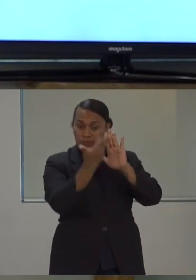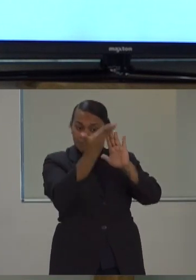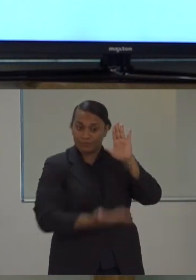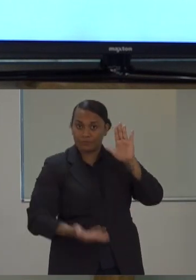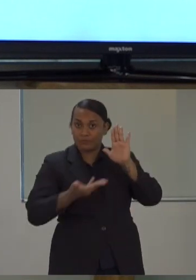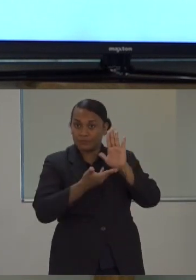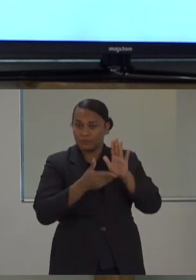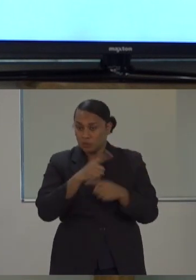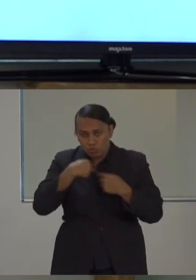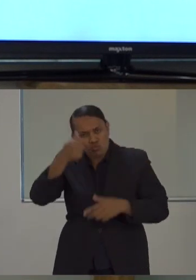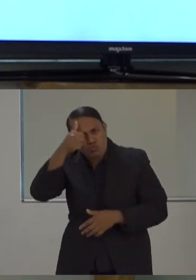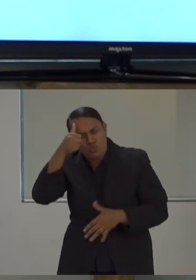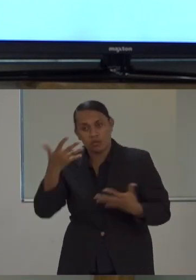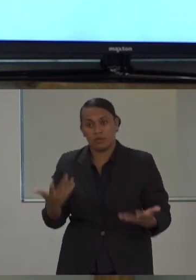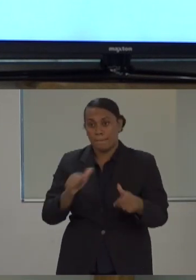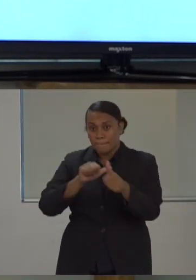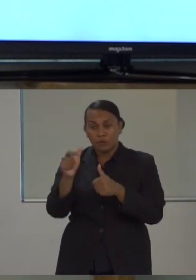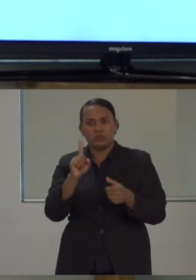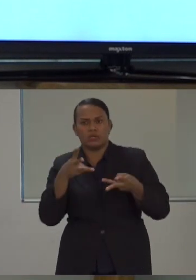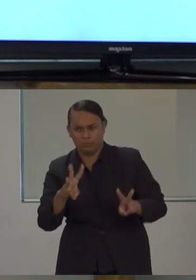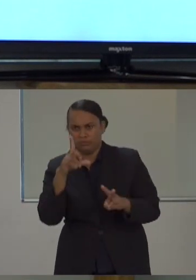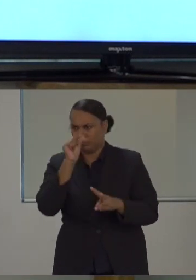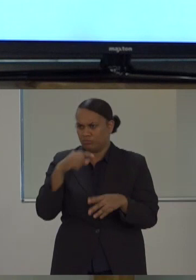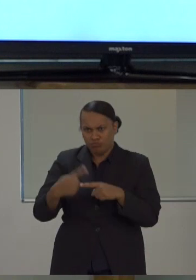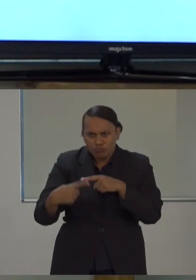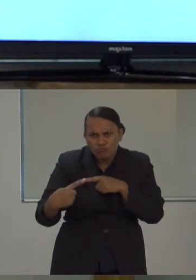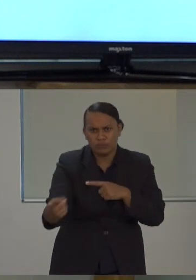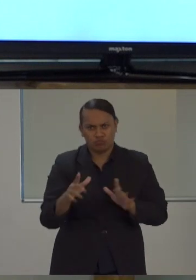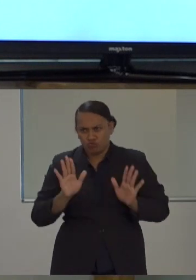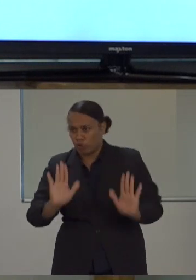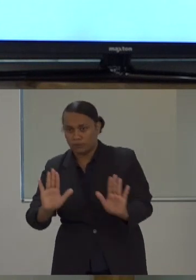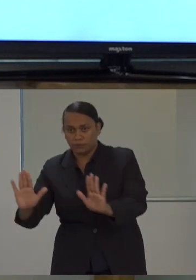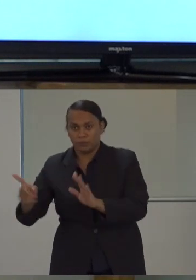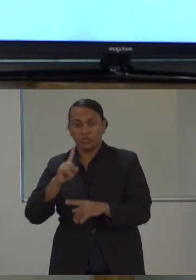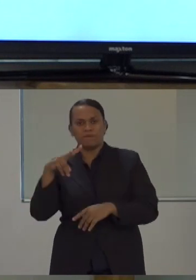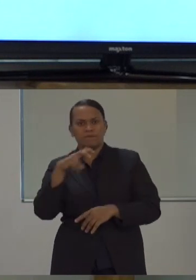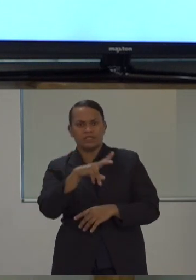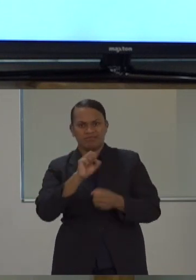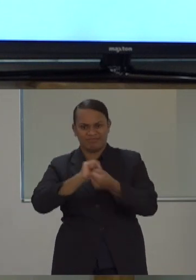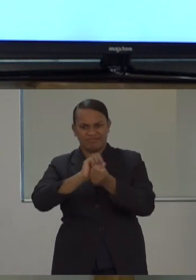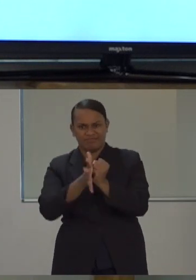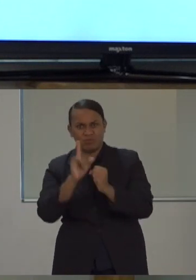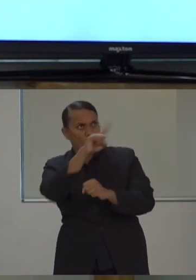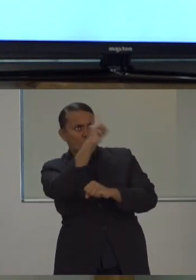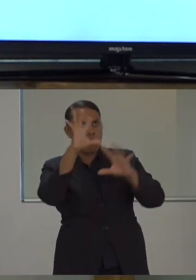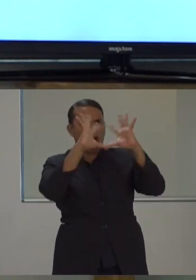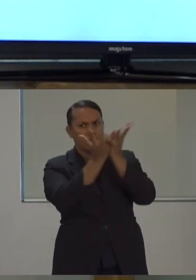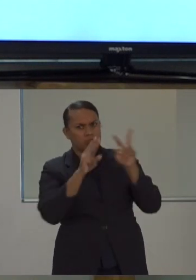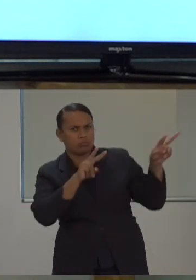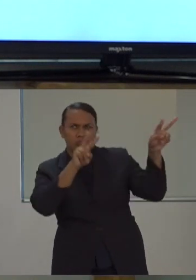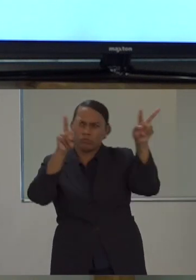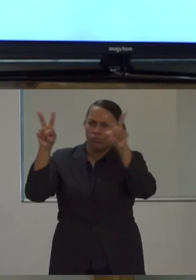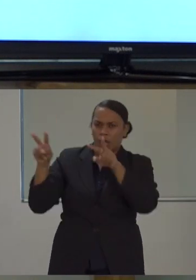this virus around the world. We've seen other countries who have done it. Social distancing is key to containing the